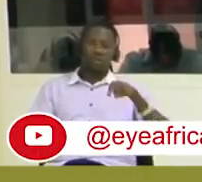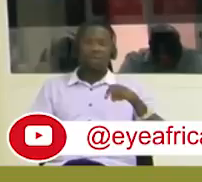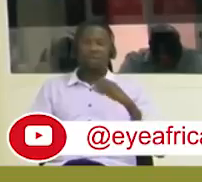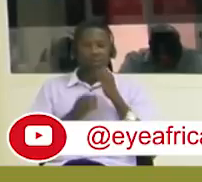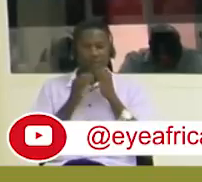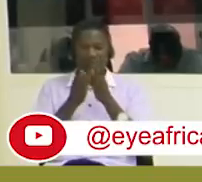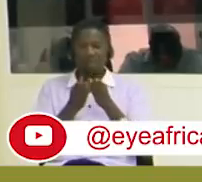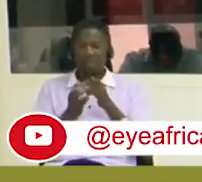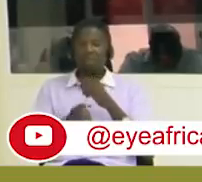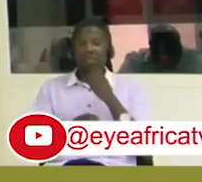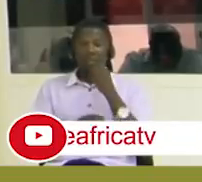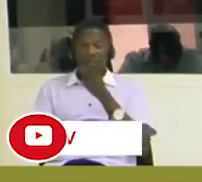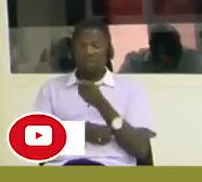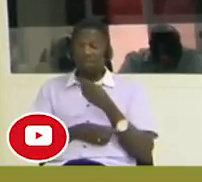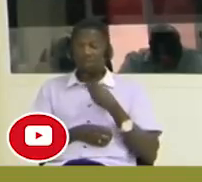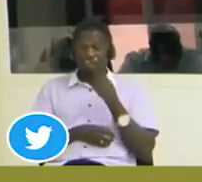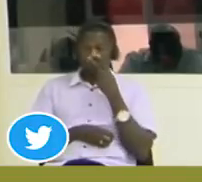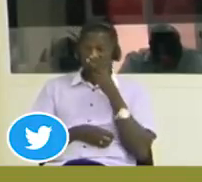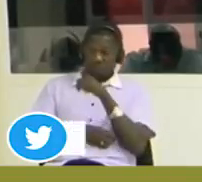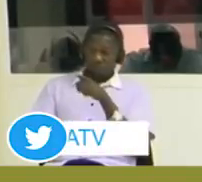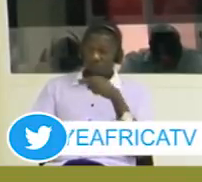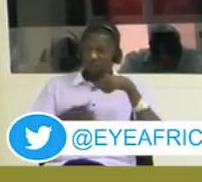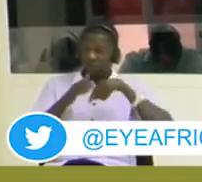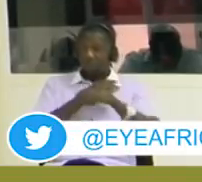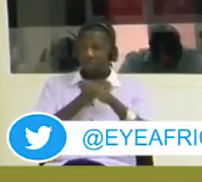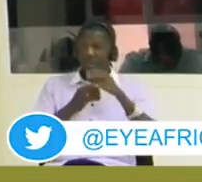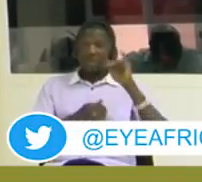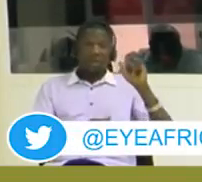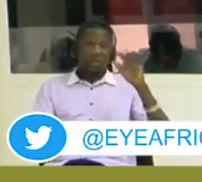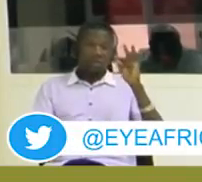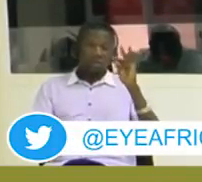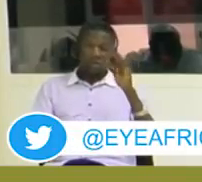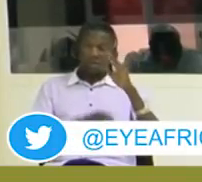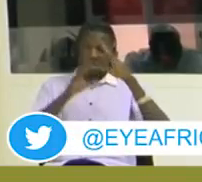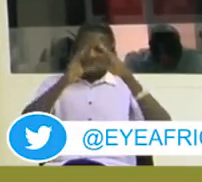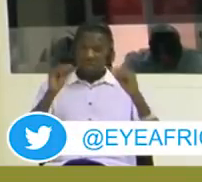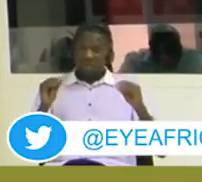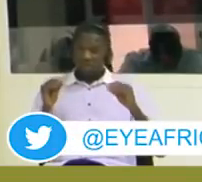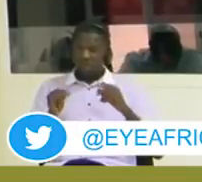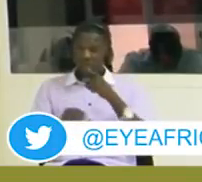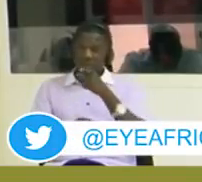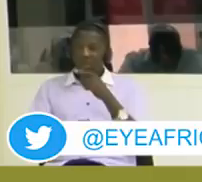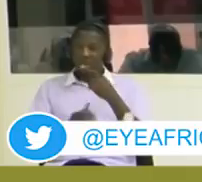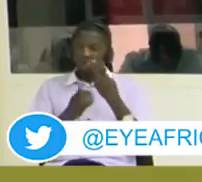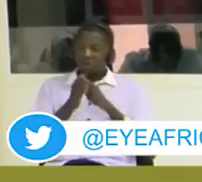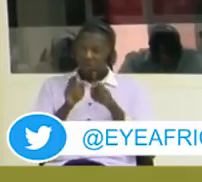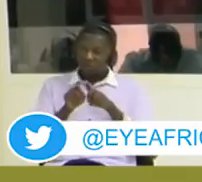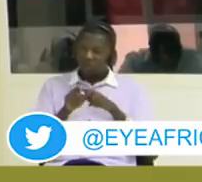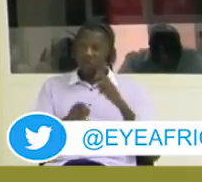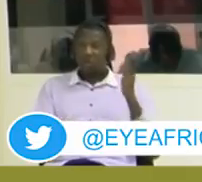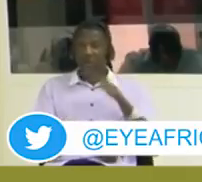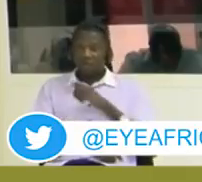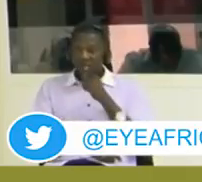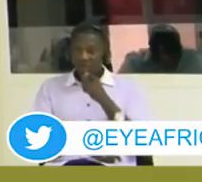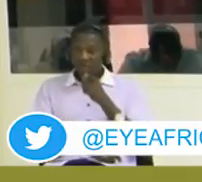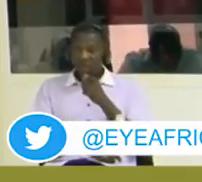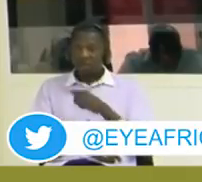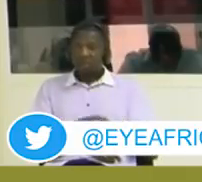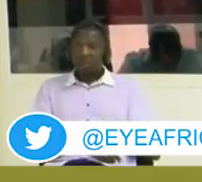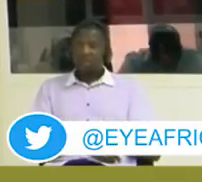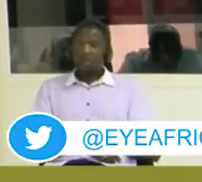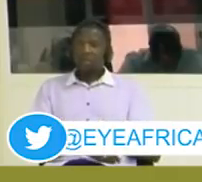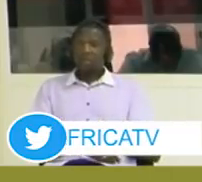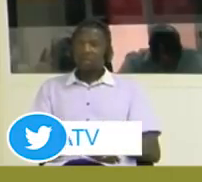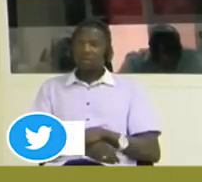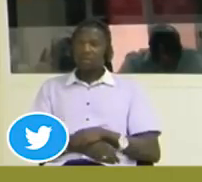you in Yankuba Ture's house. Is he also lying? So the person he saw was smoking. I